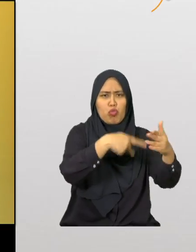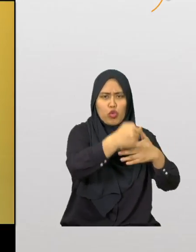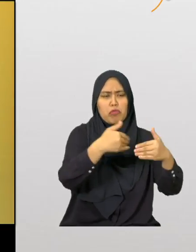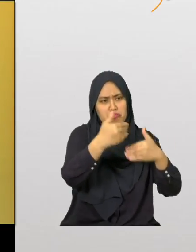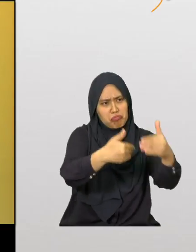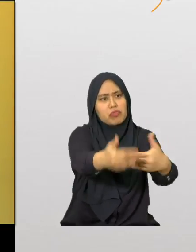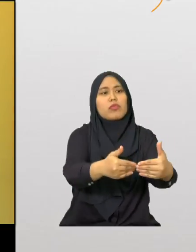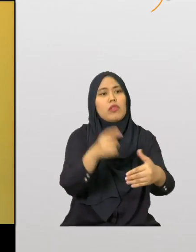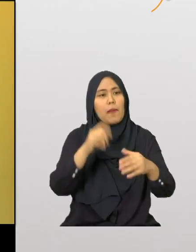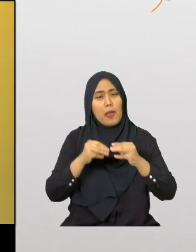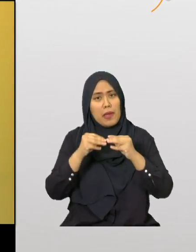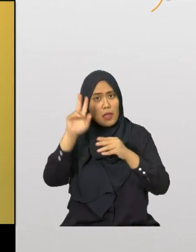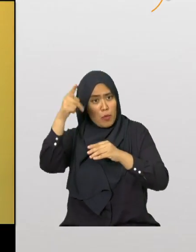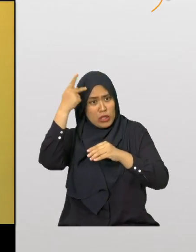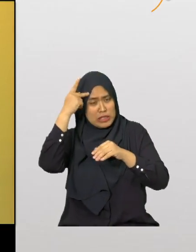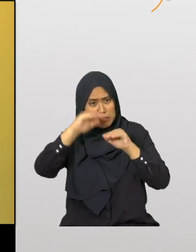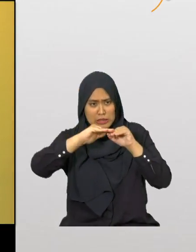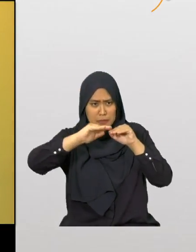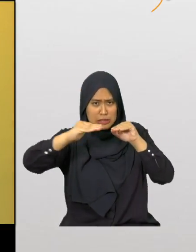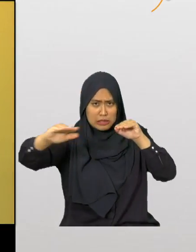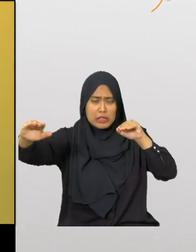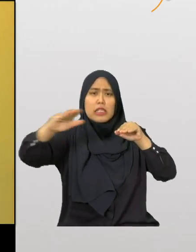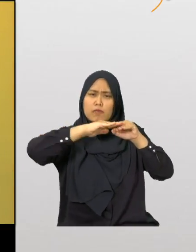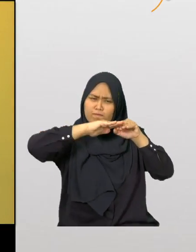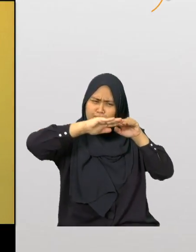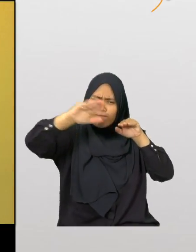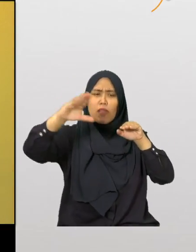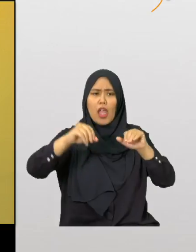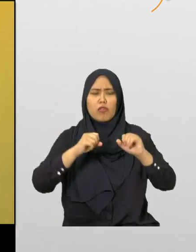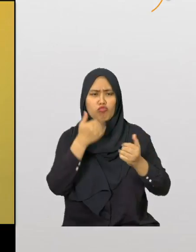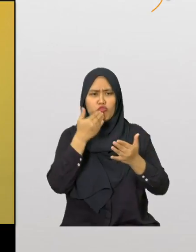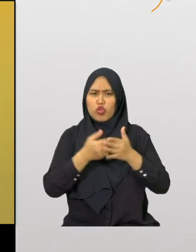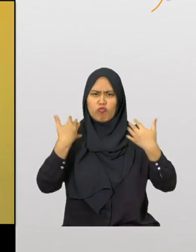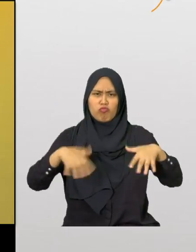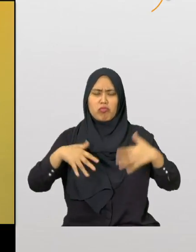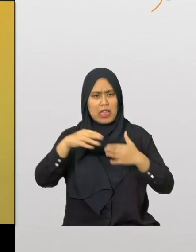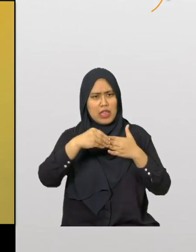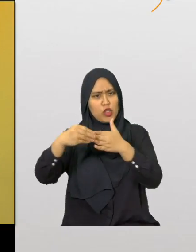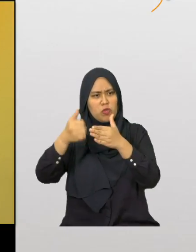political stability and outstanding leadership so that we can continue to plan for the future.